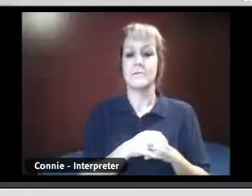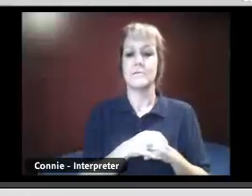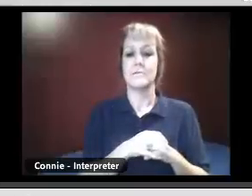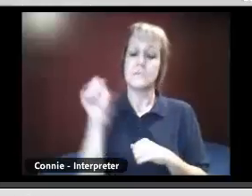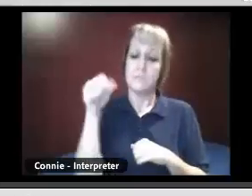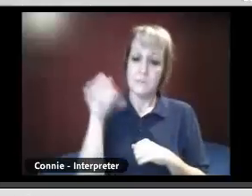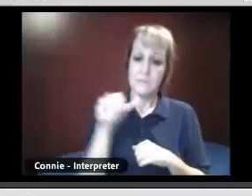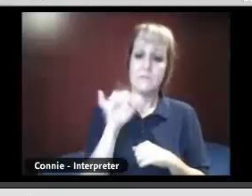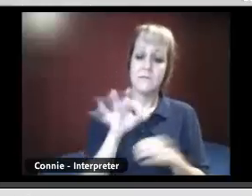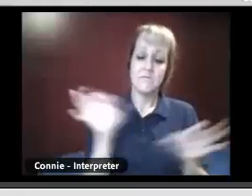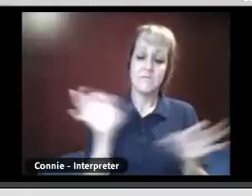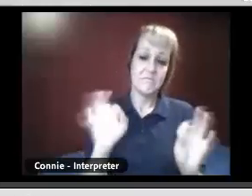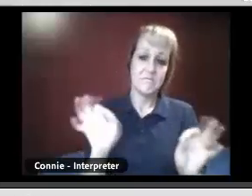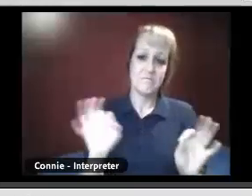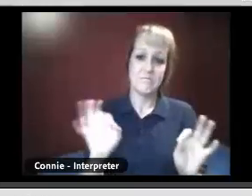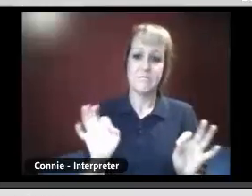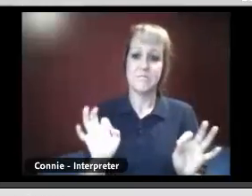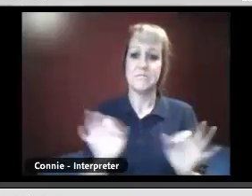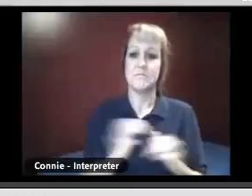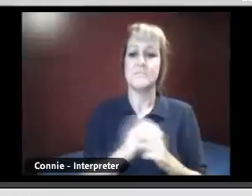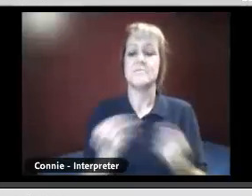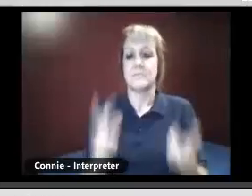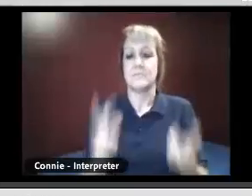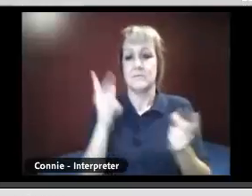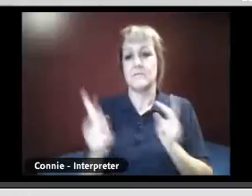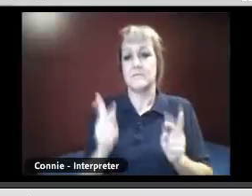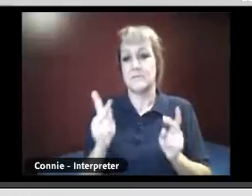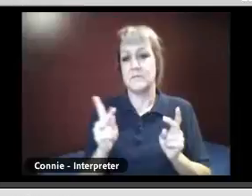they're minor, a lot of people, I